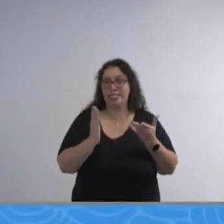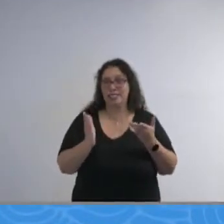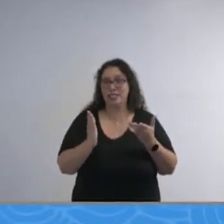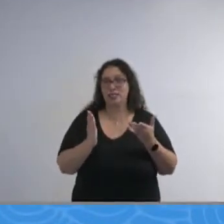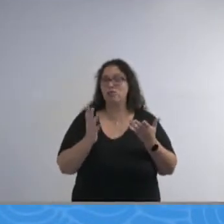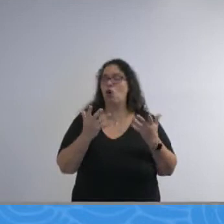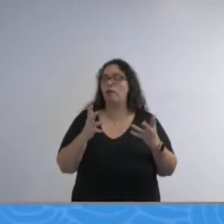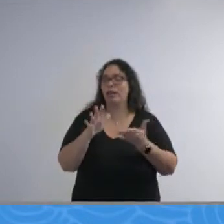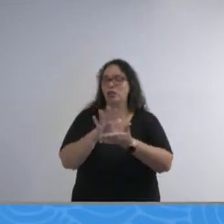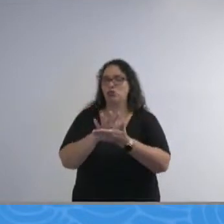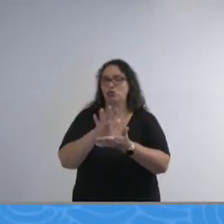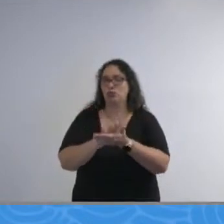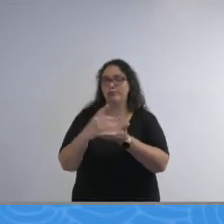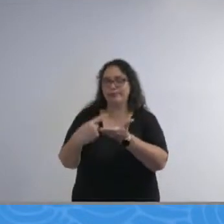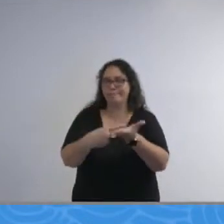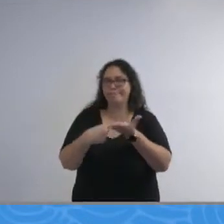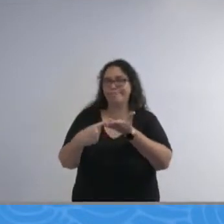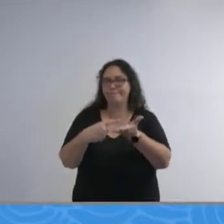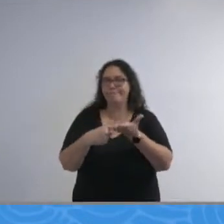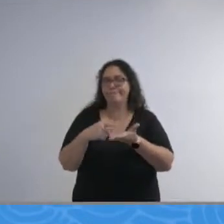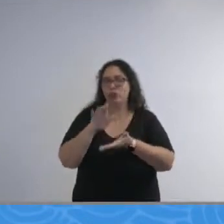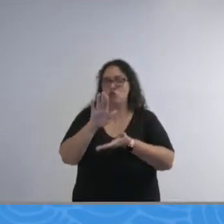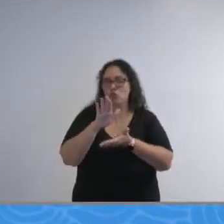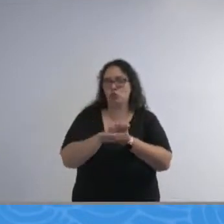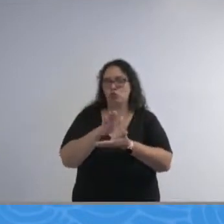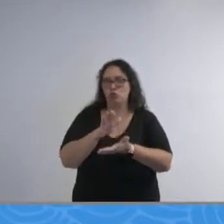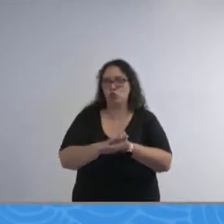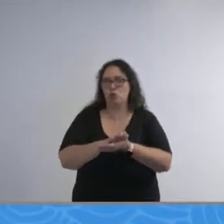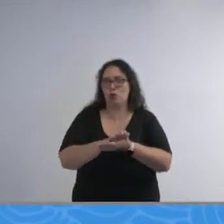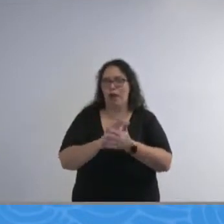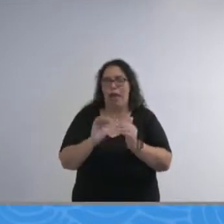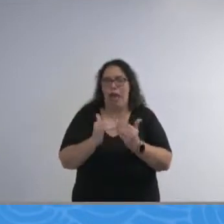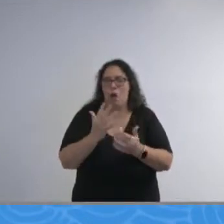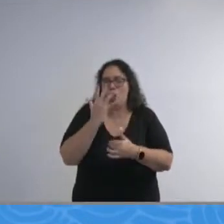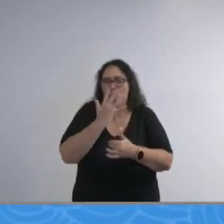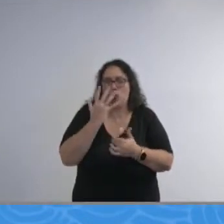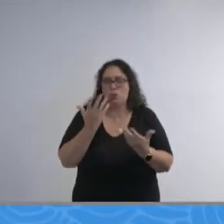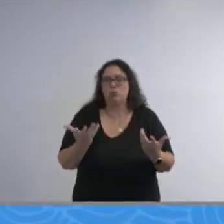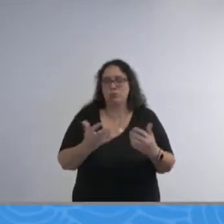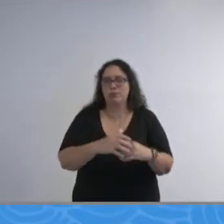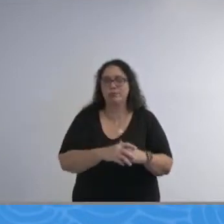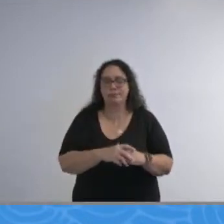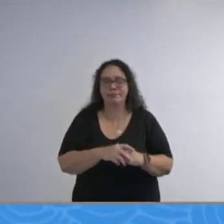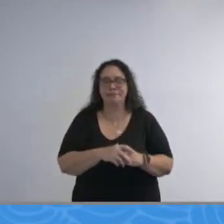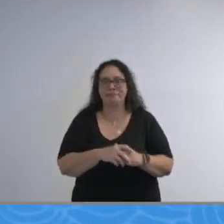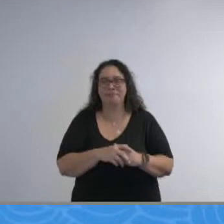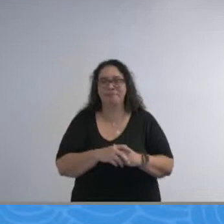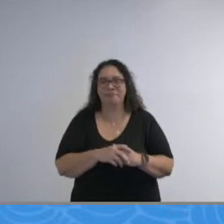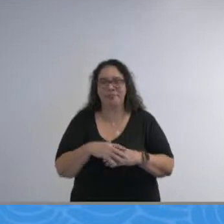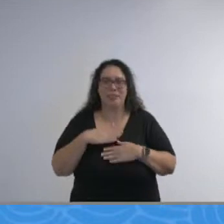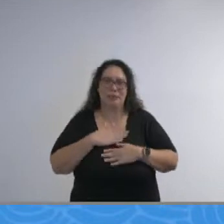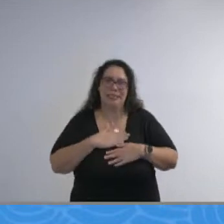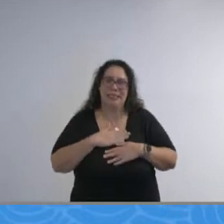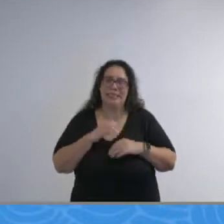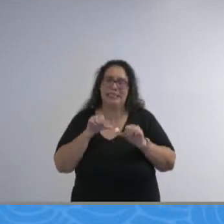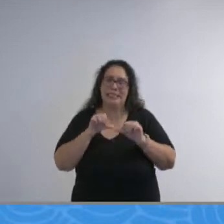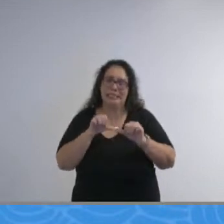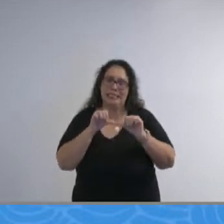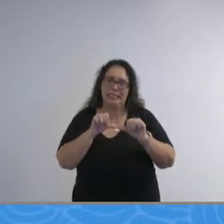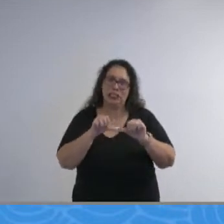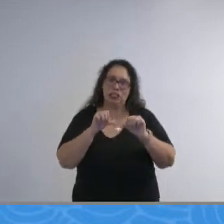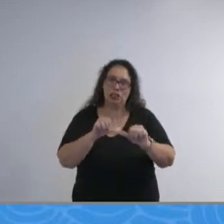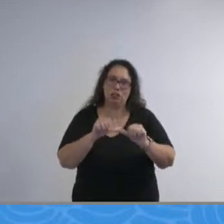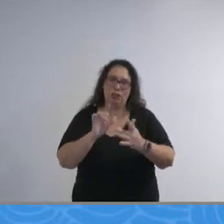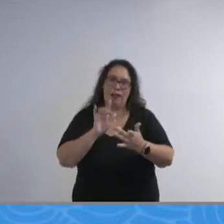school site. So you would talk to your site administrator about what that's going to look like. So please continue to be